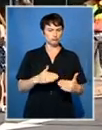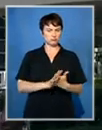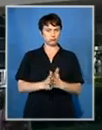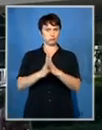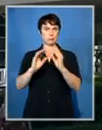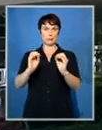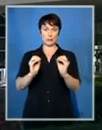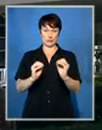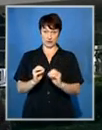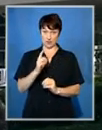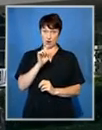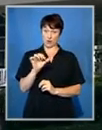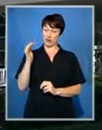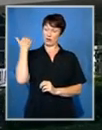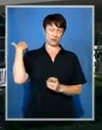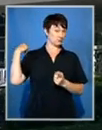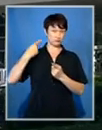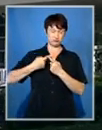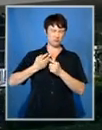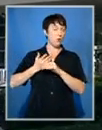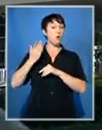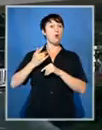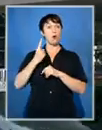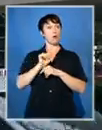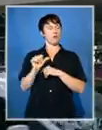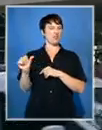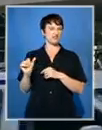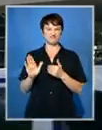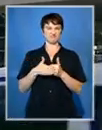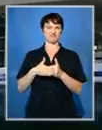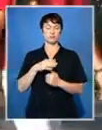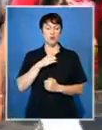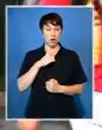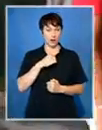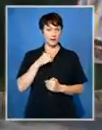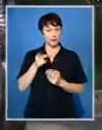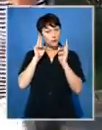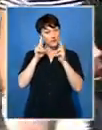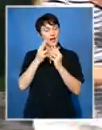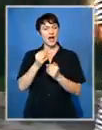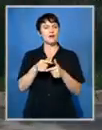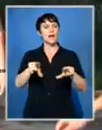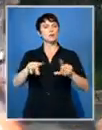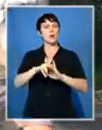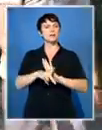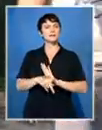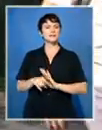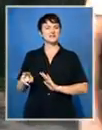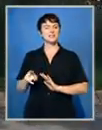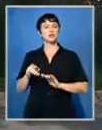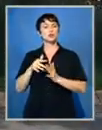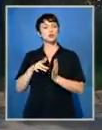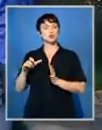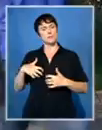UP was closed for over a week following clashes over the university's language policy. Only students